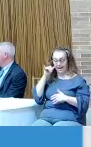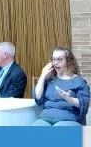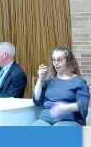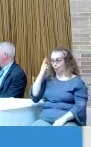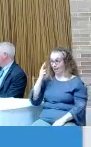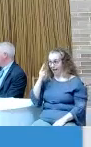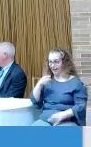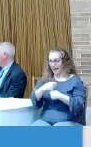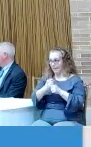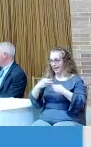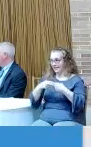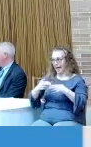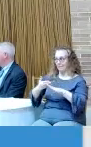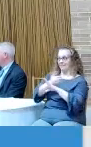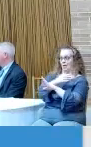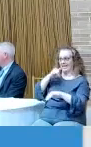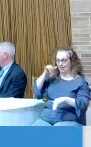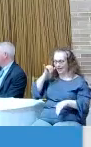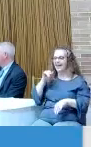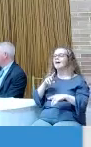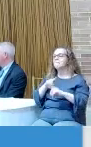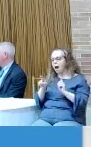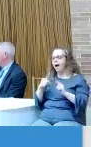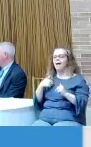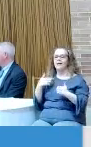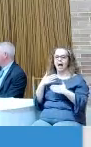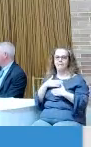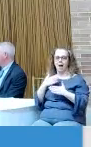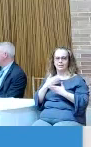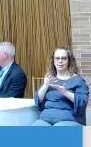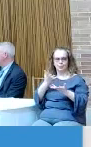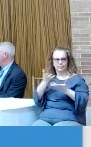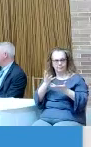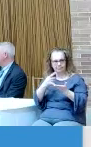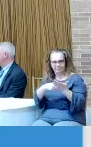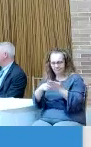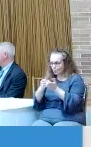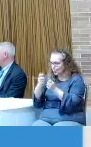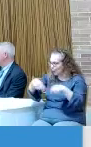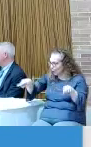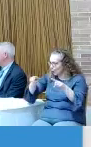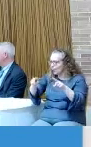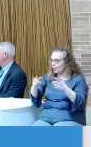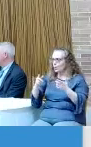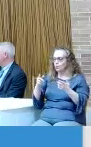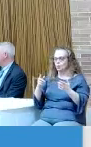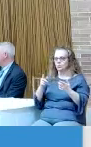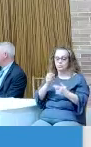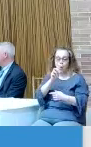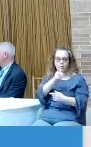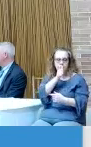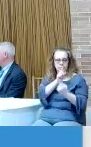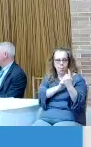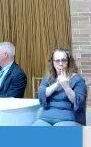slides um but I'm happy to engage um further at the Q&A part or um talk to you privately